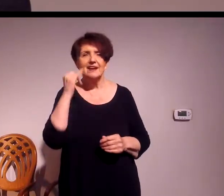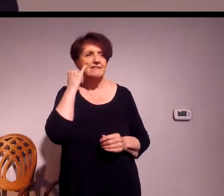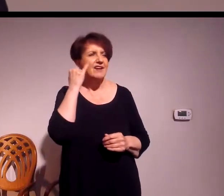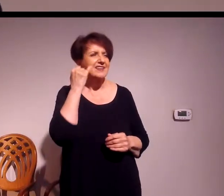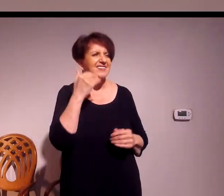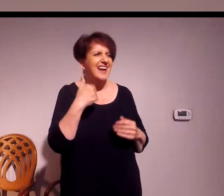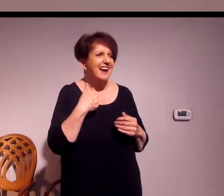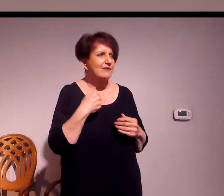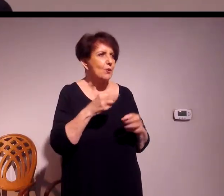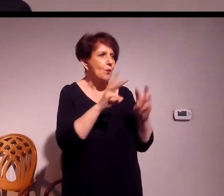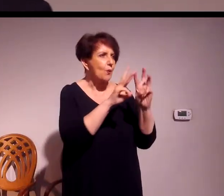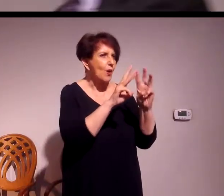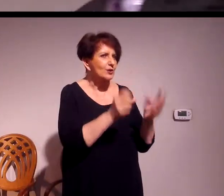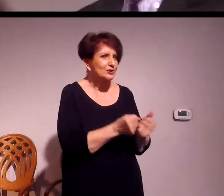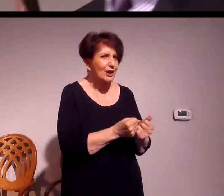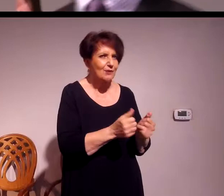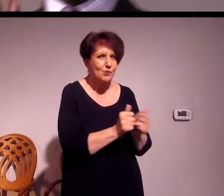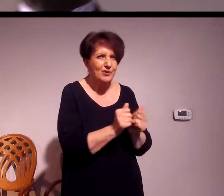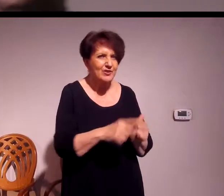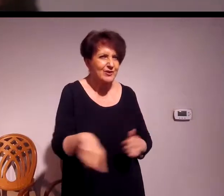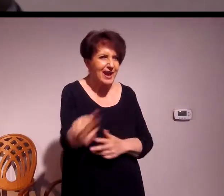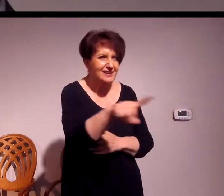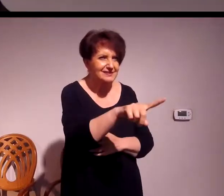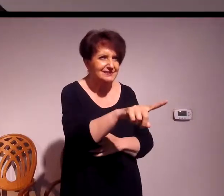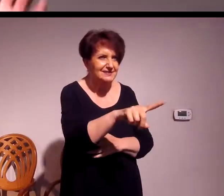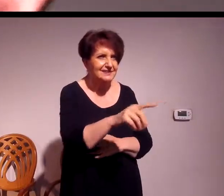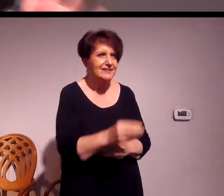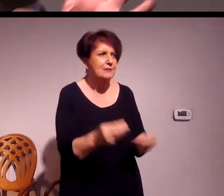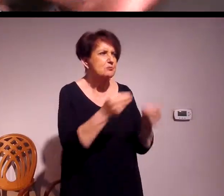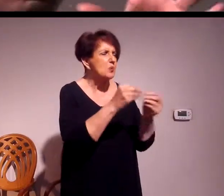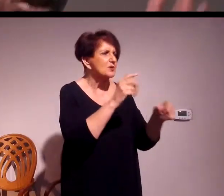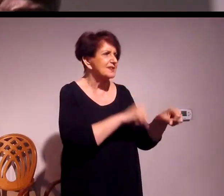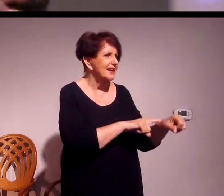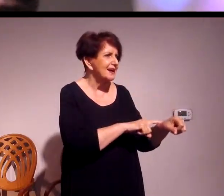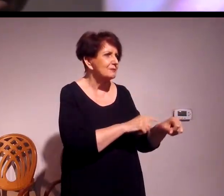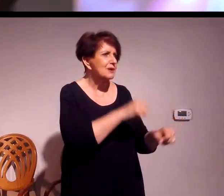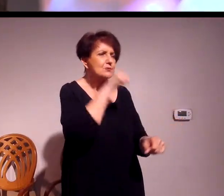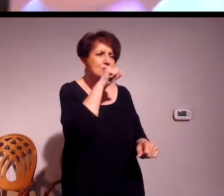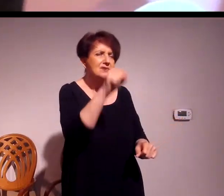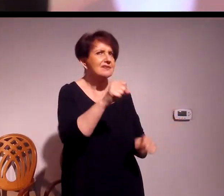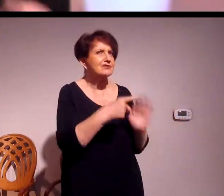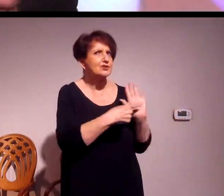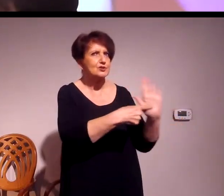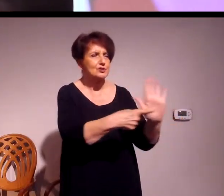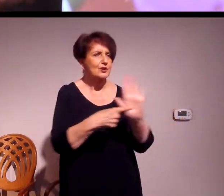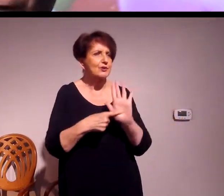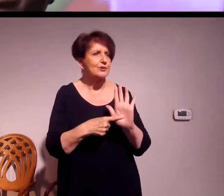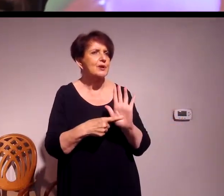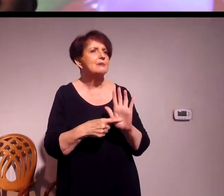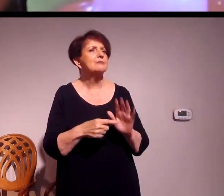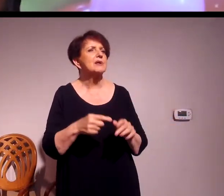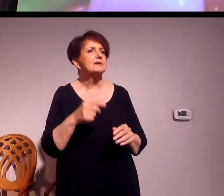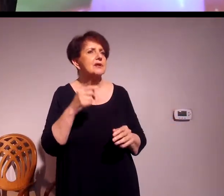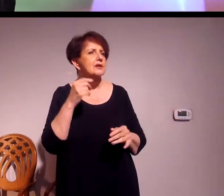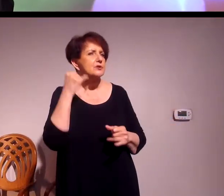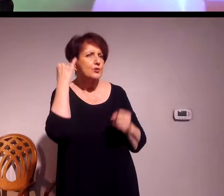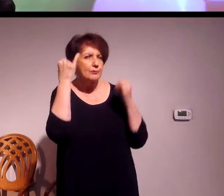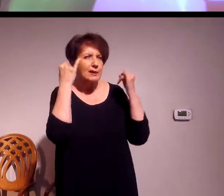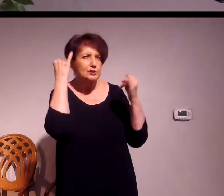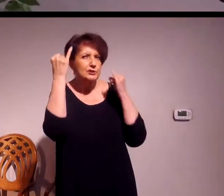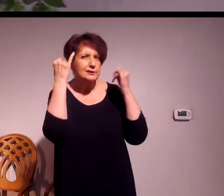have a workshop with you guys, or if I had more time with you guys, I would love to show you this. So instead, I'm going to use your imagination,